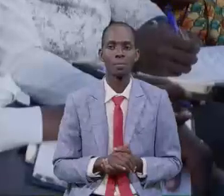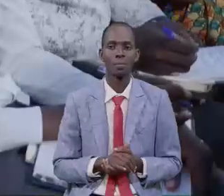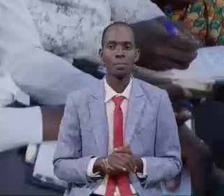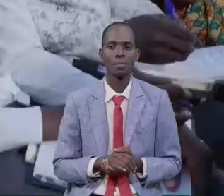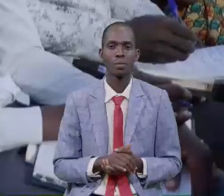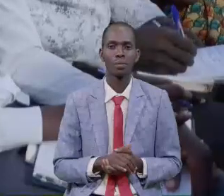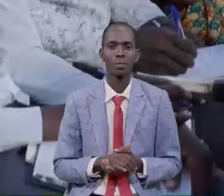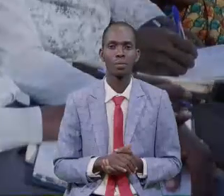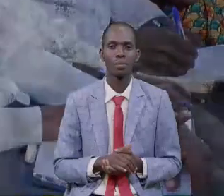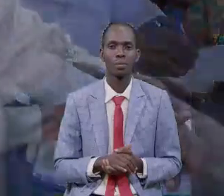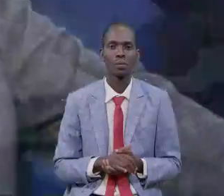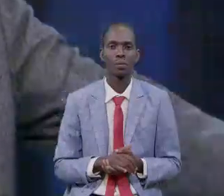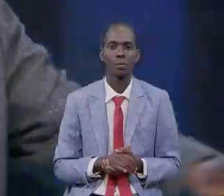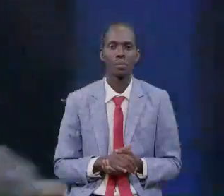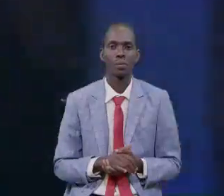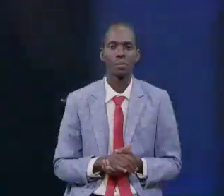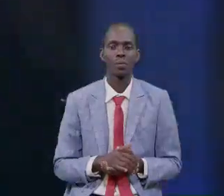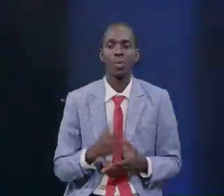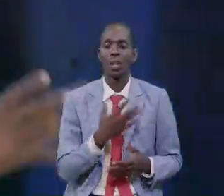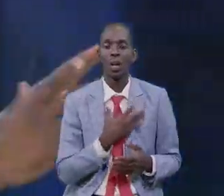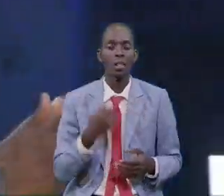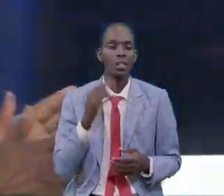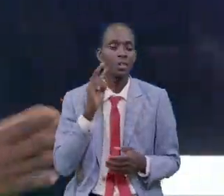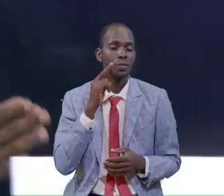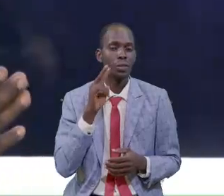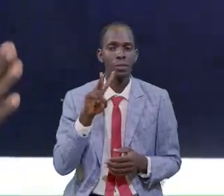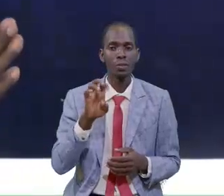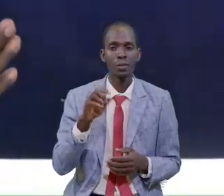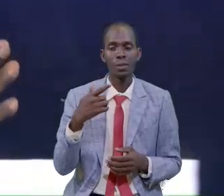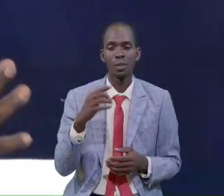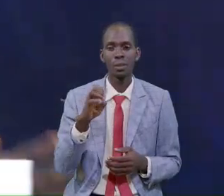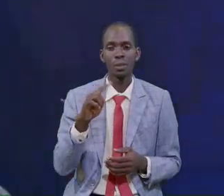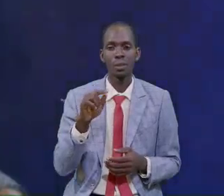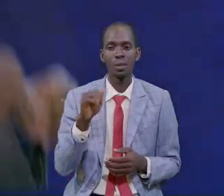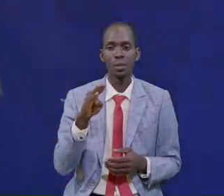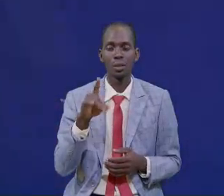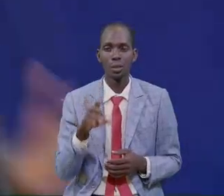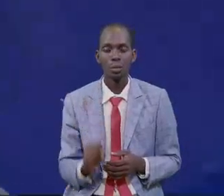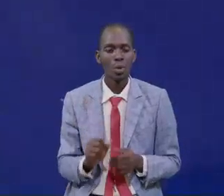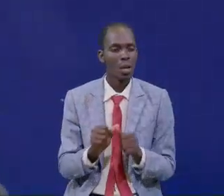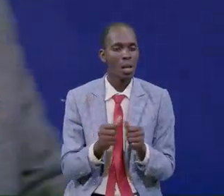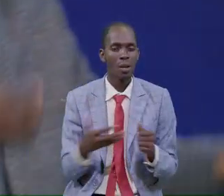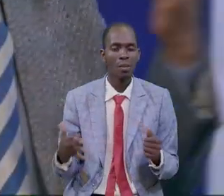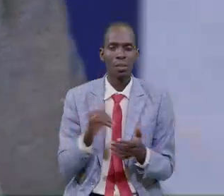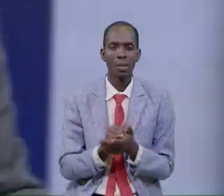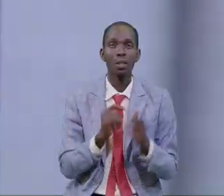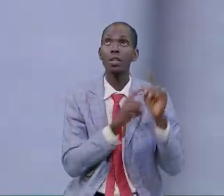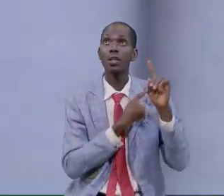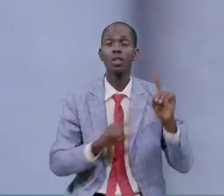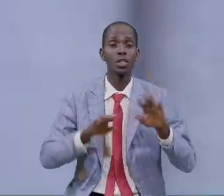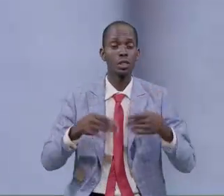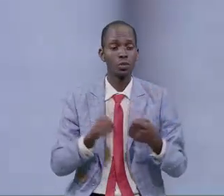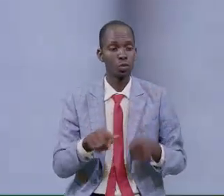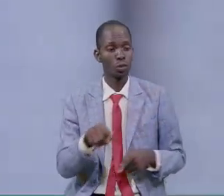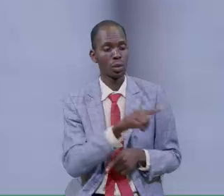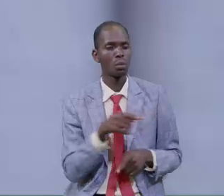And the vegetables and the plants and everything the Lord had given them, they joyfully took them.